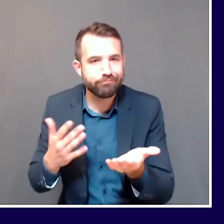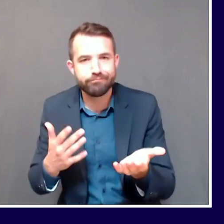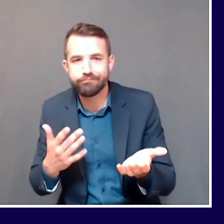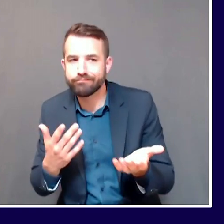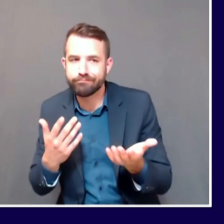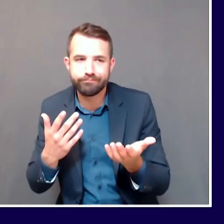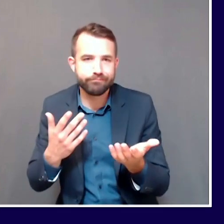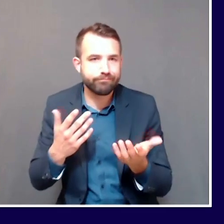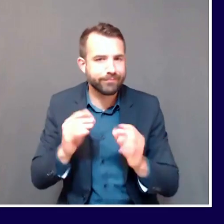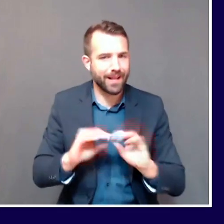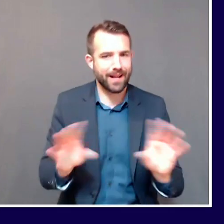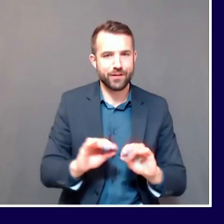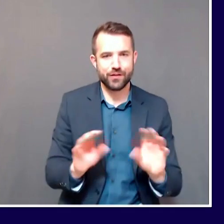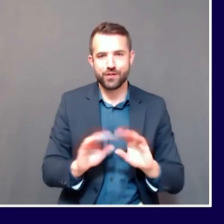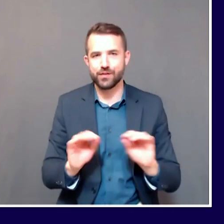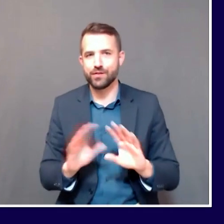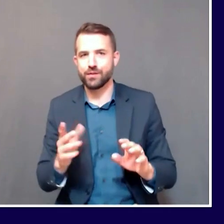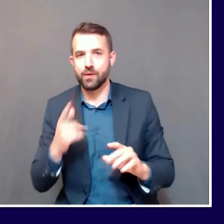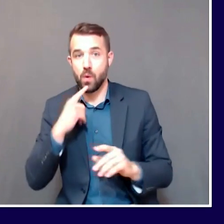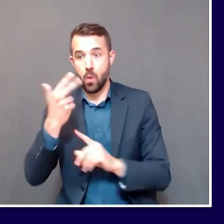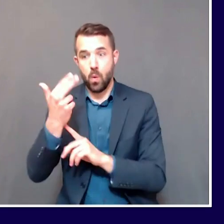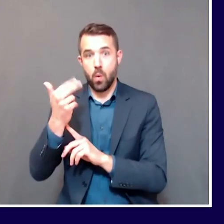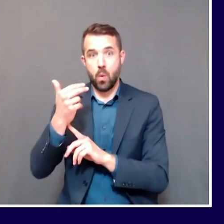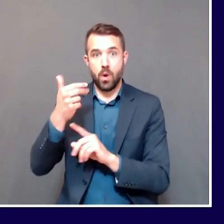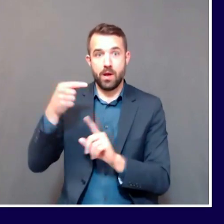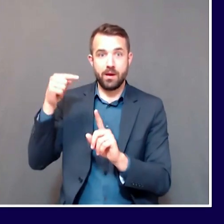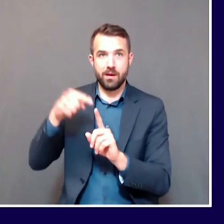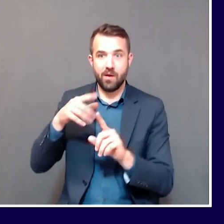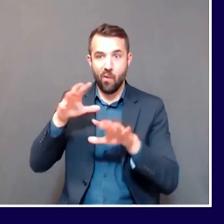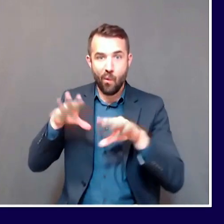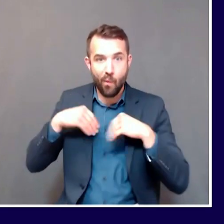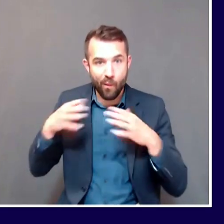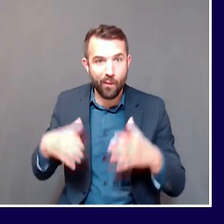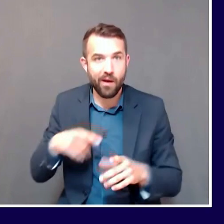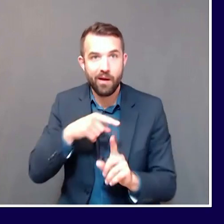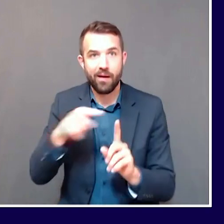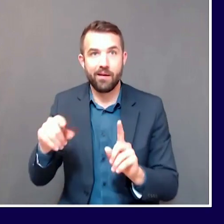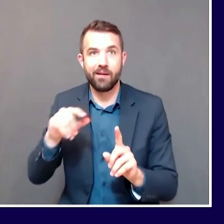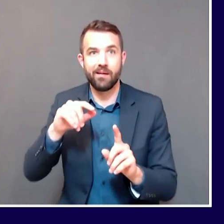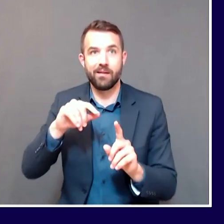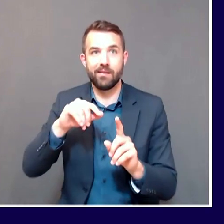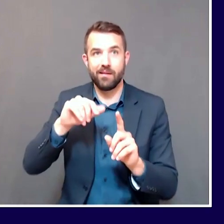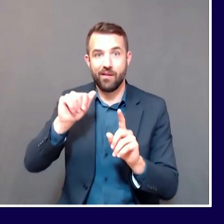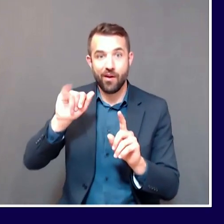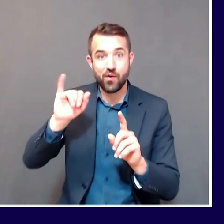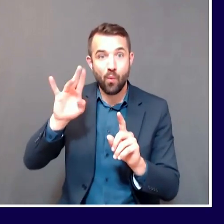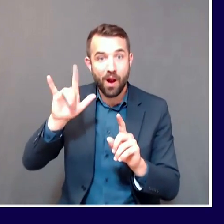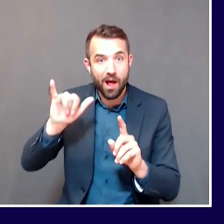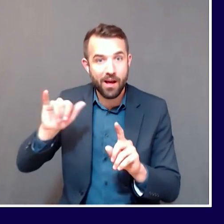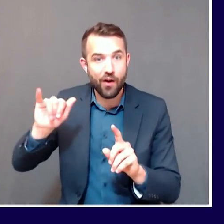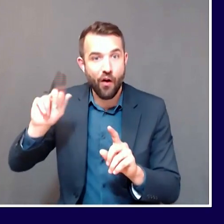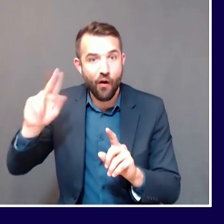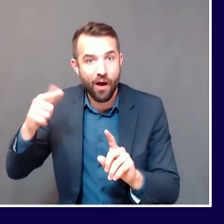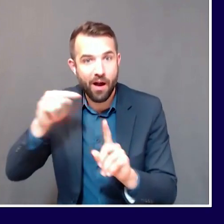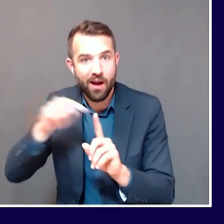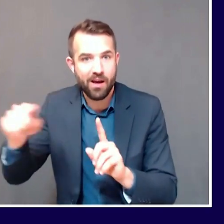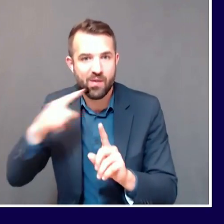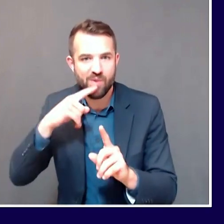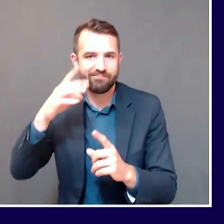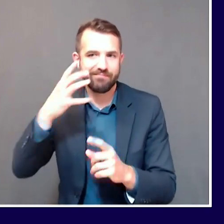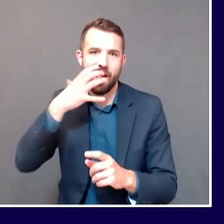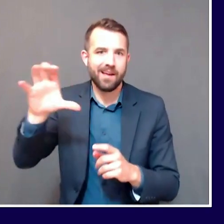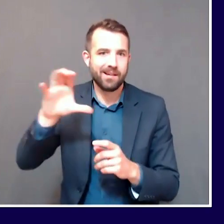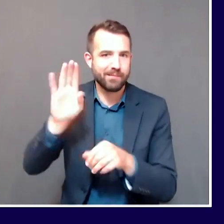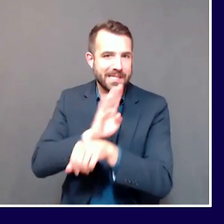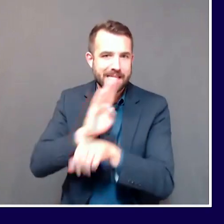lodging owners said to us, capacity restraints in July and August would be a real challenge for them because those are their peak seasons. And so we're looking at